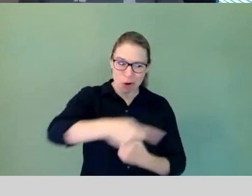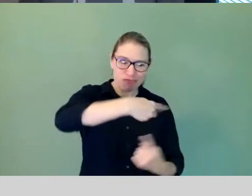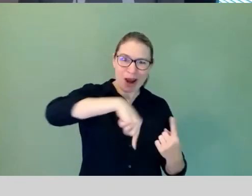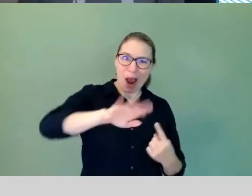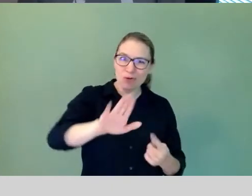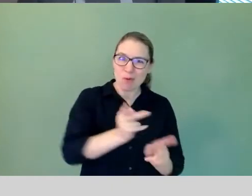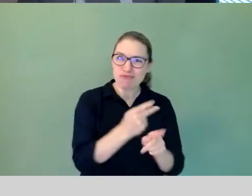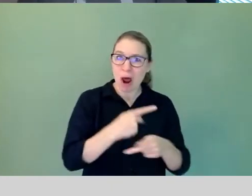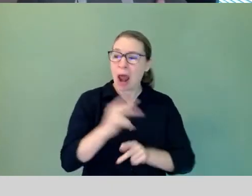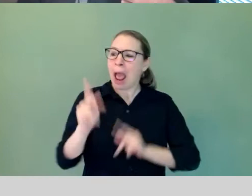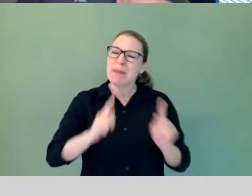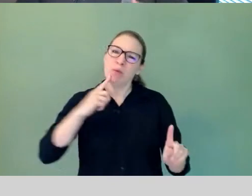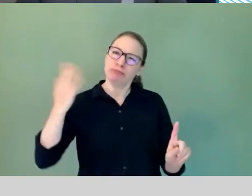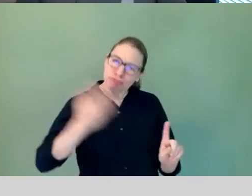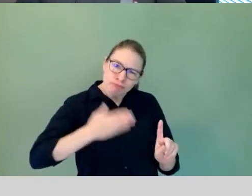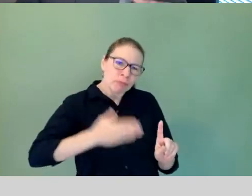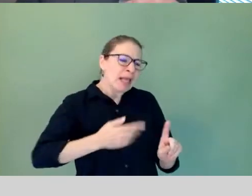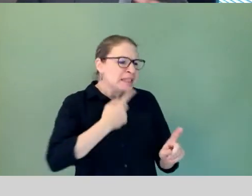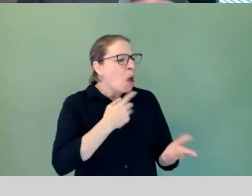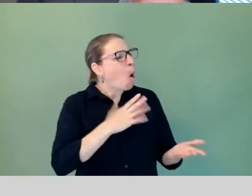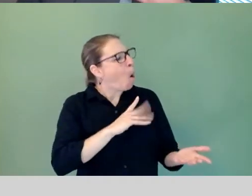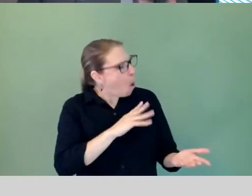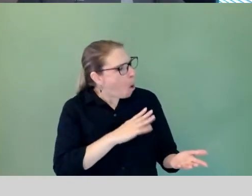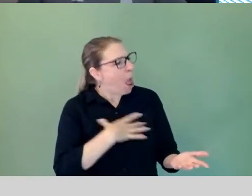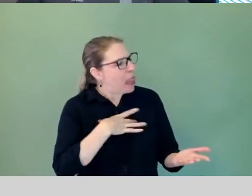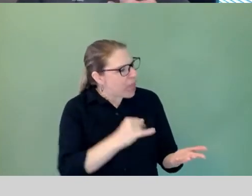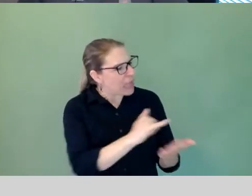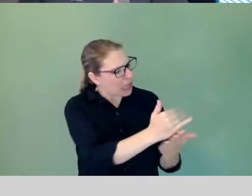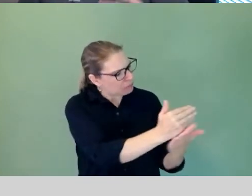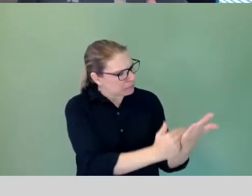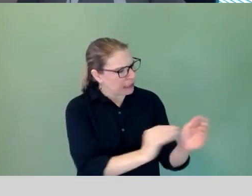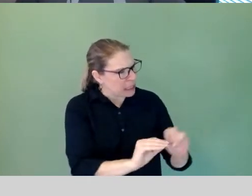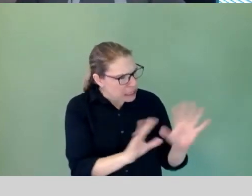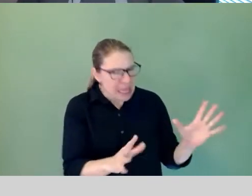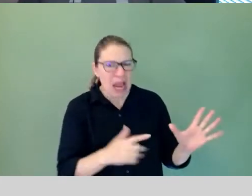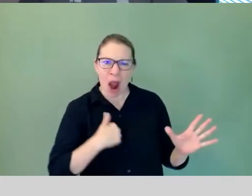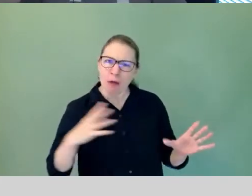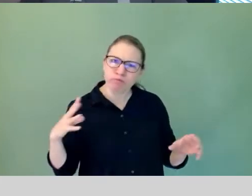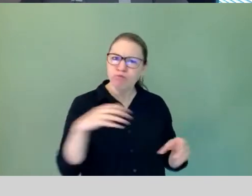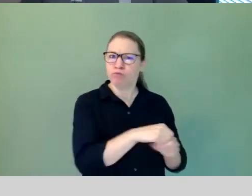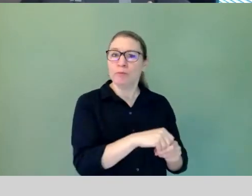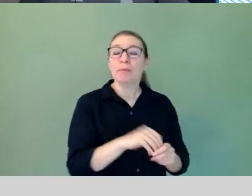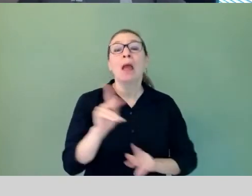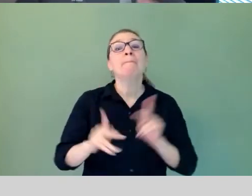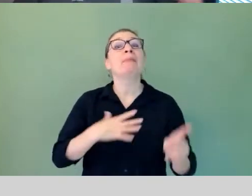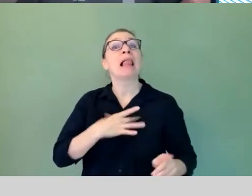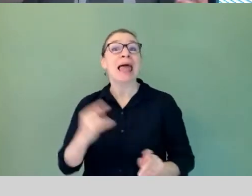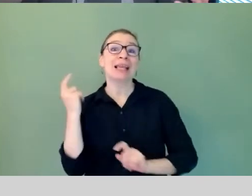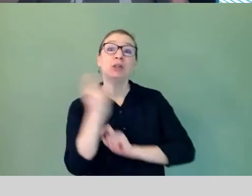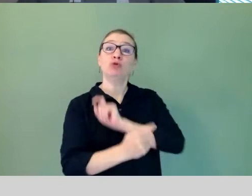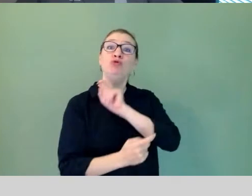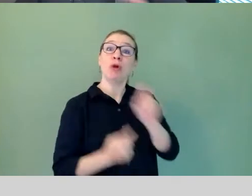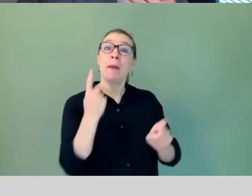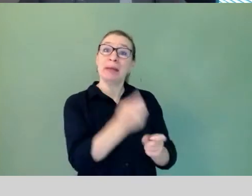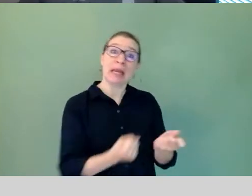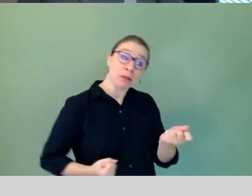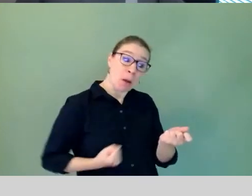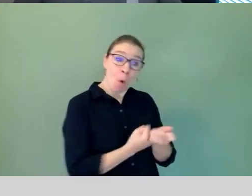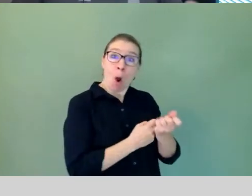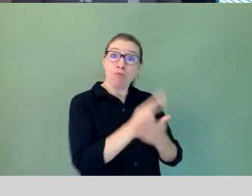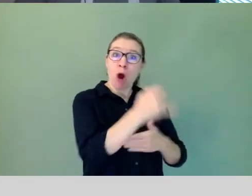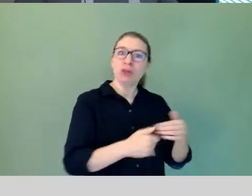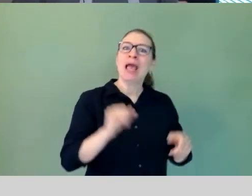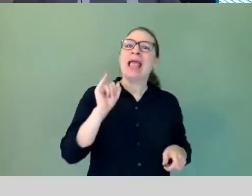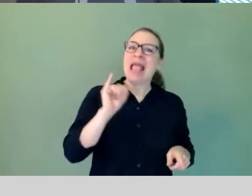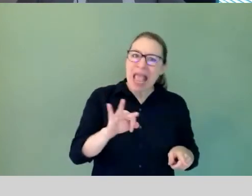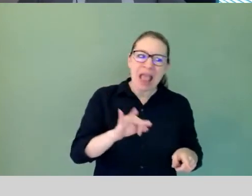really liked this documentation. People will want to contribute. You know, people like contributing to projects that are well-maintained, that they enjoy,